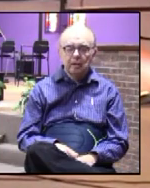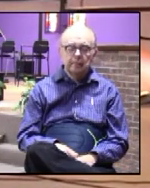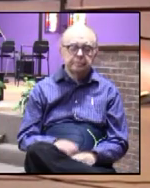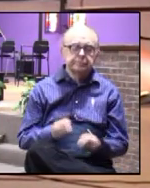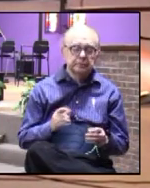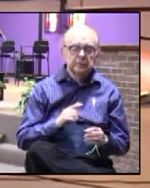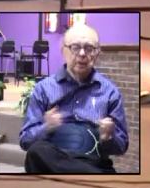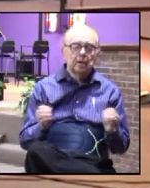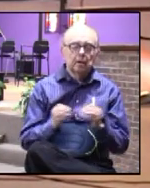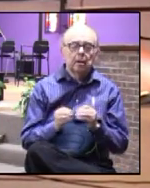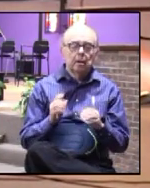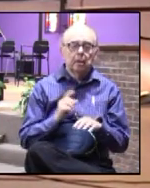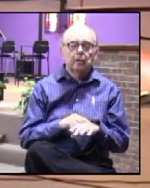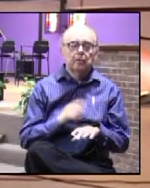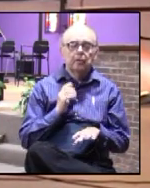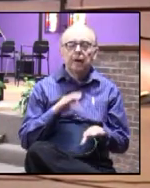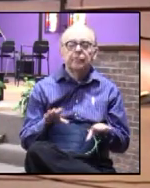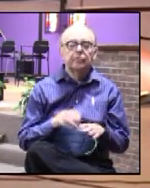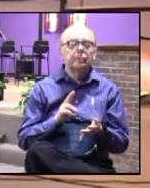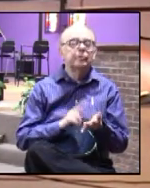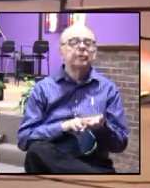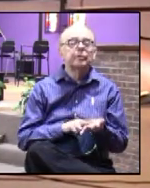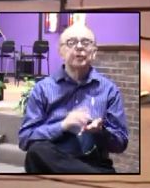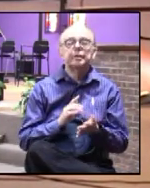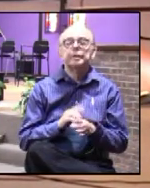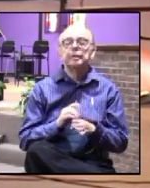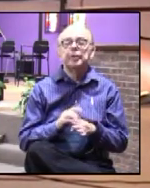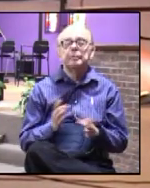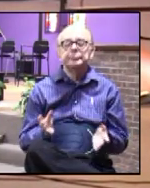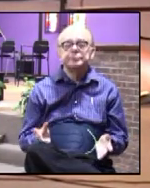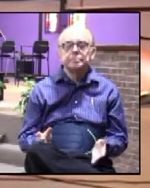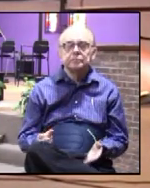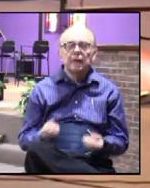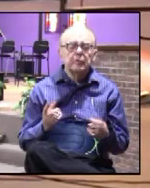How many more times do I have to do nursery duty?